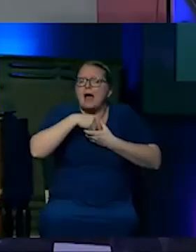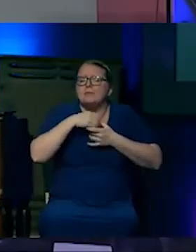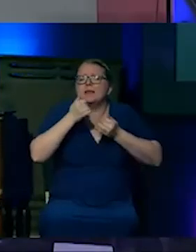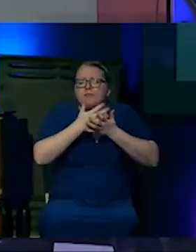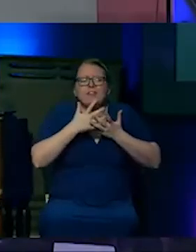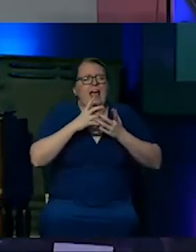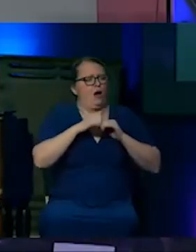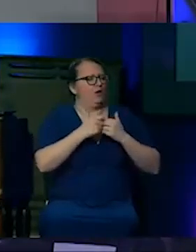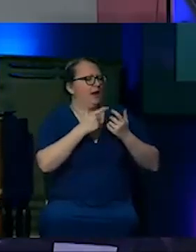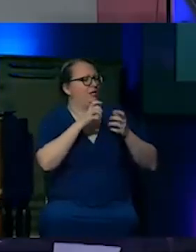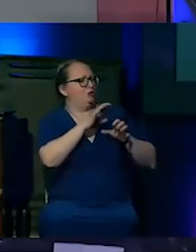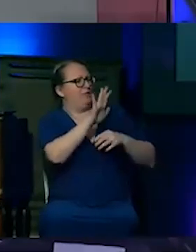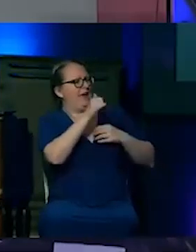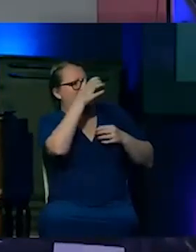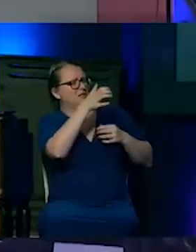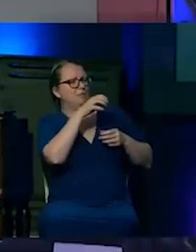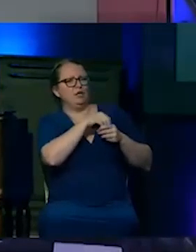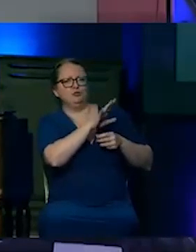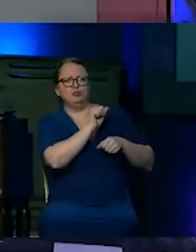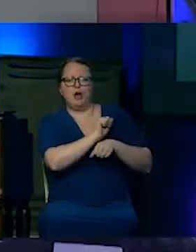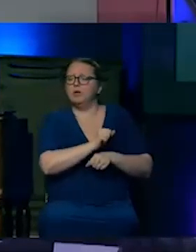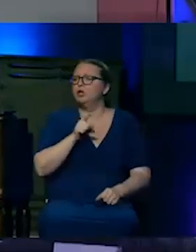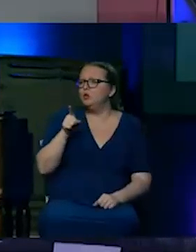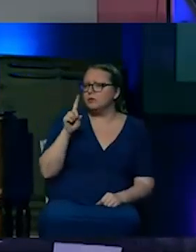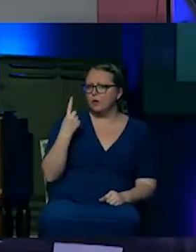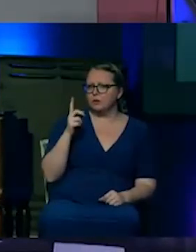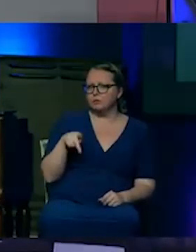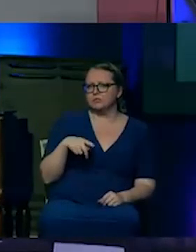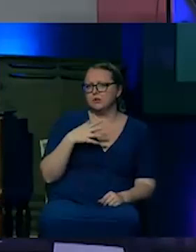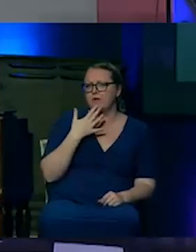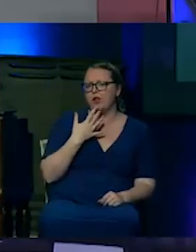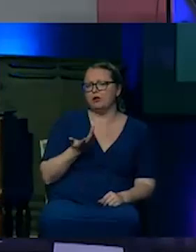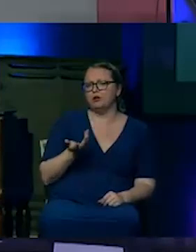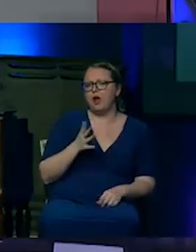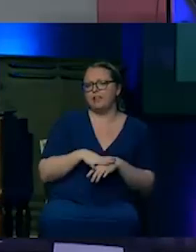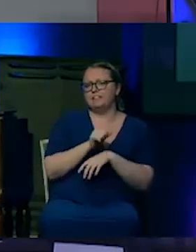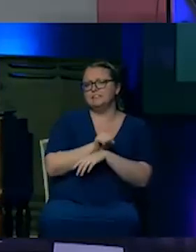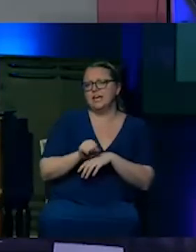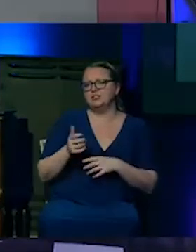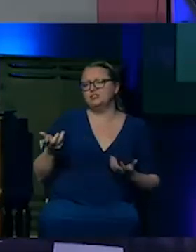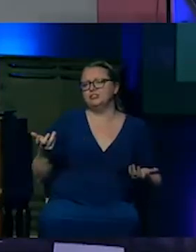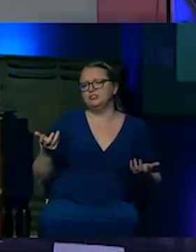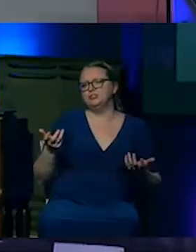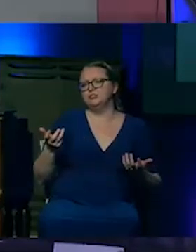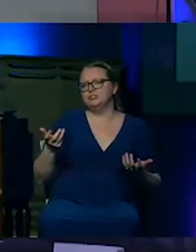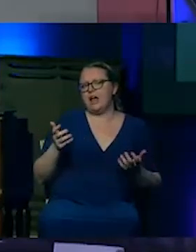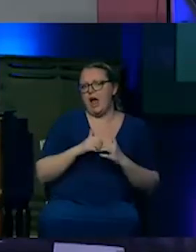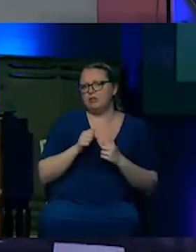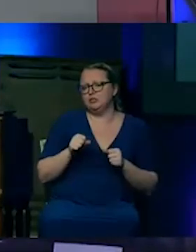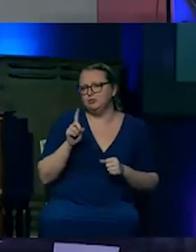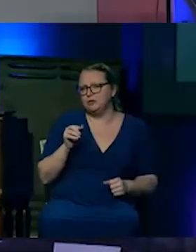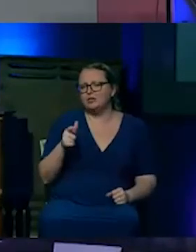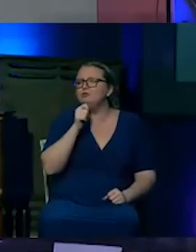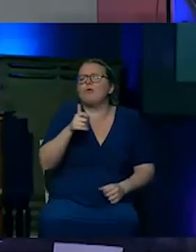my job? And I was like, you're the only person of color on the stage. You're, like,